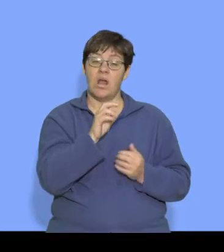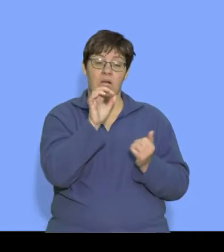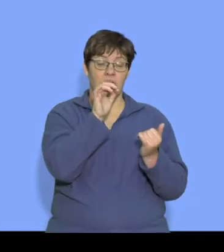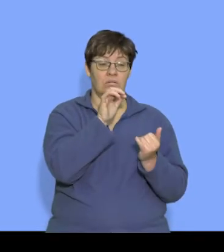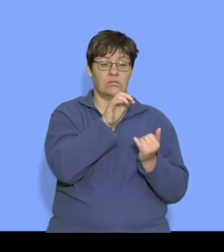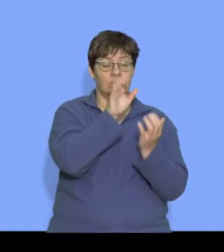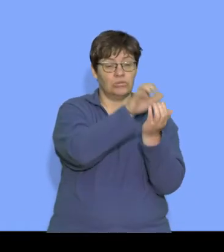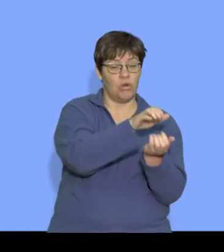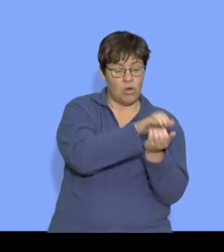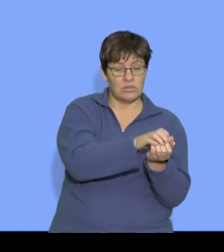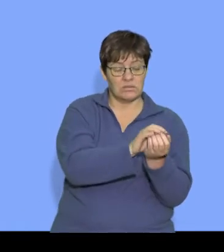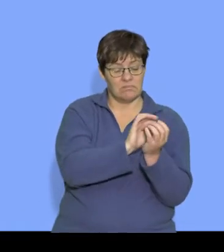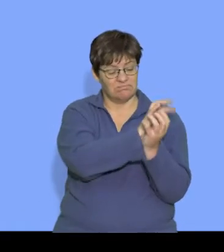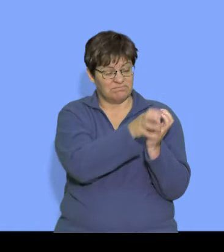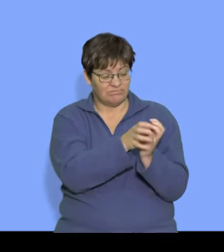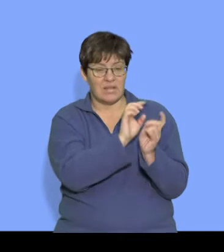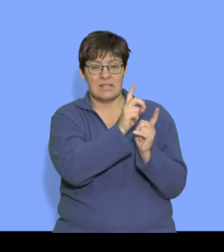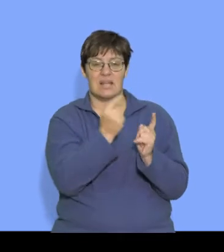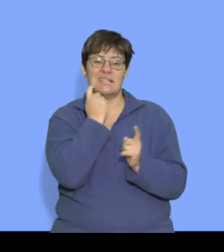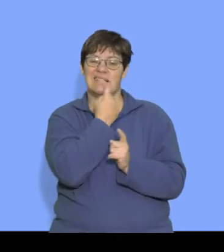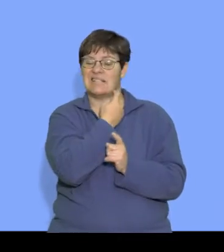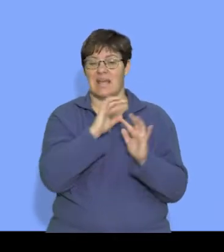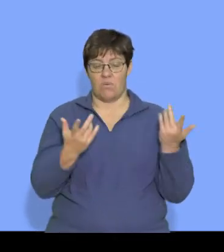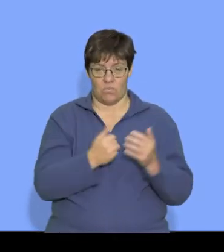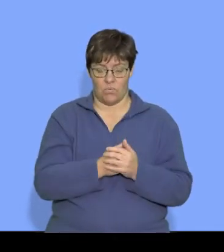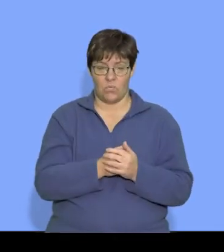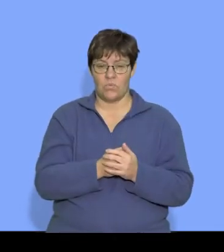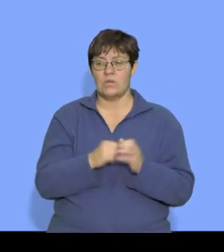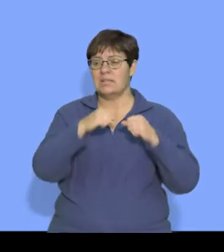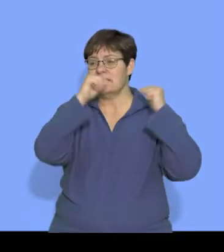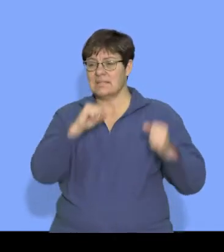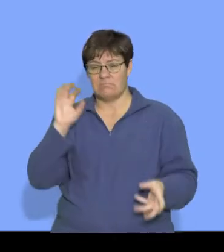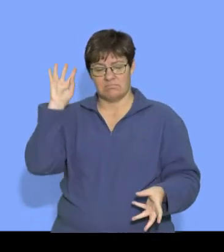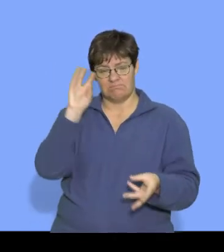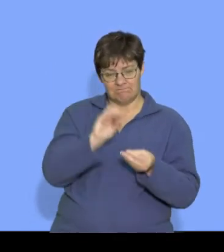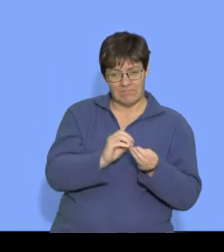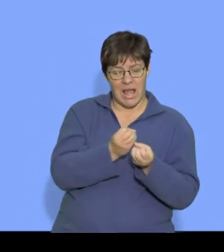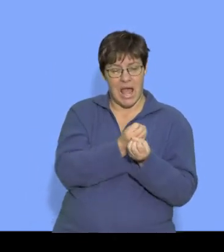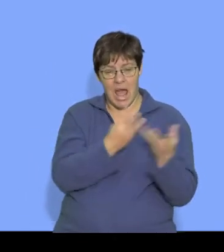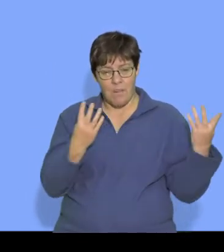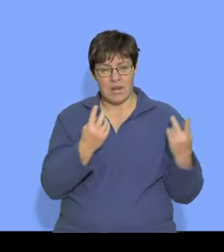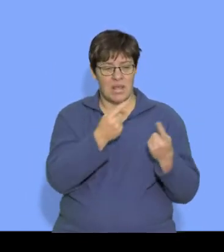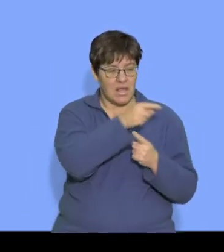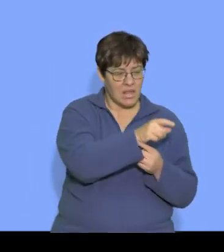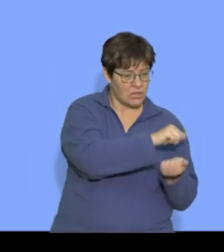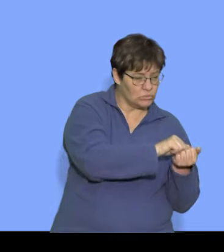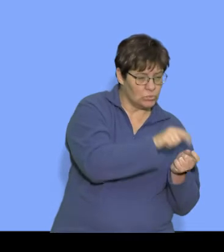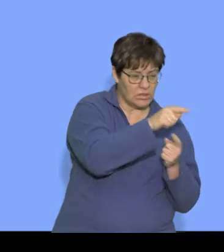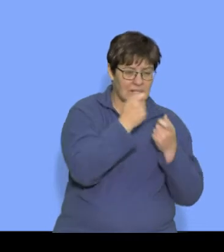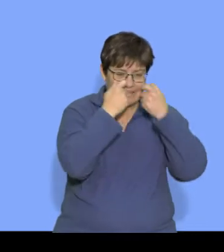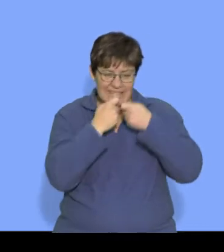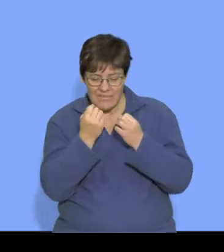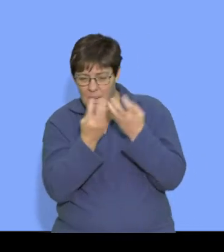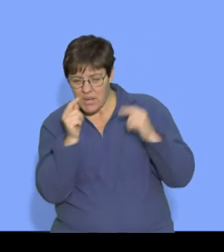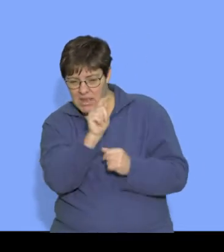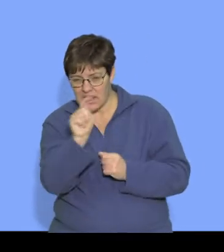It's important that we look at the jaw shape and the dental formula. The dental formula is a system of summarizing the number of